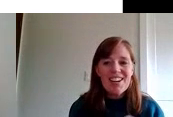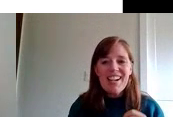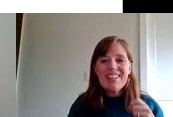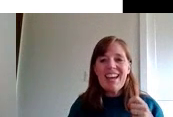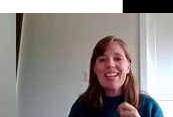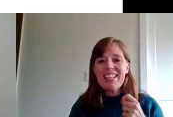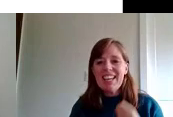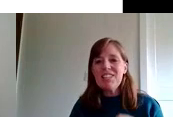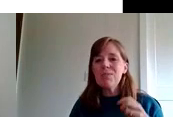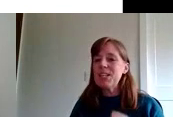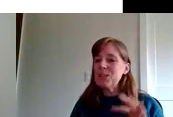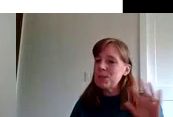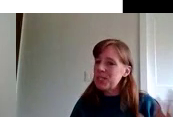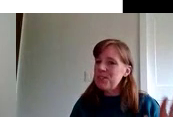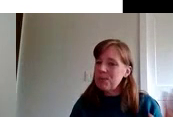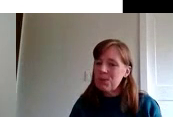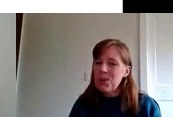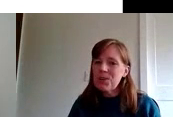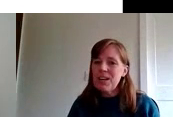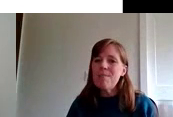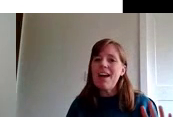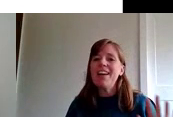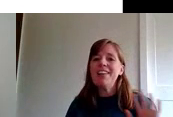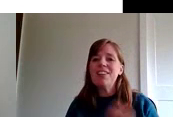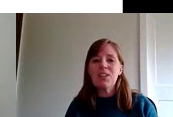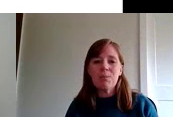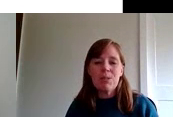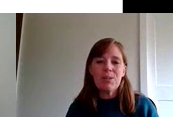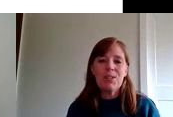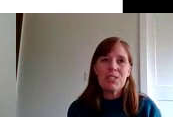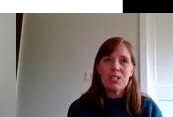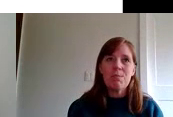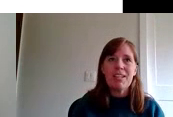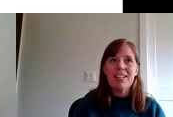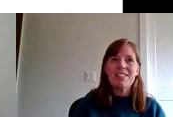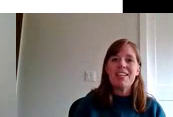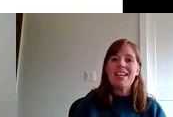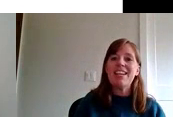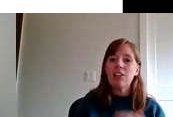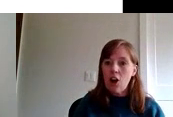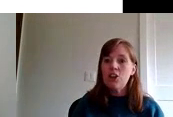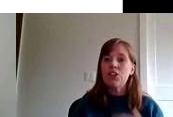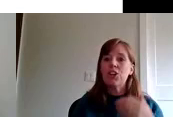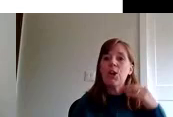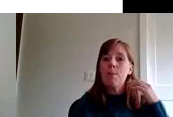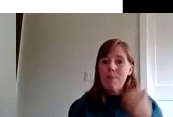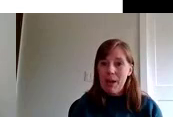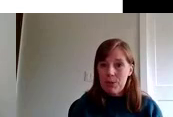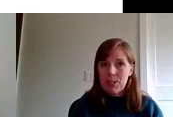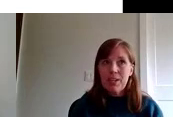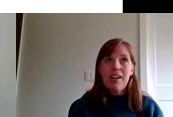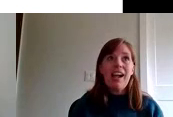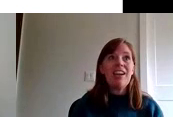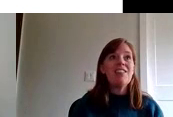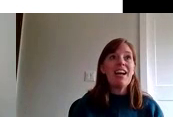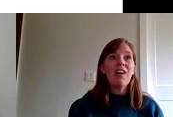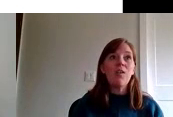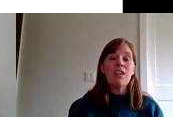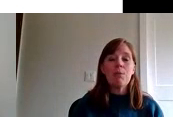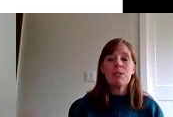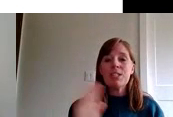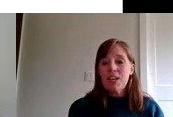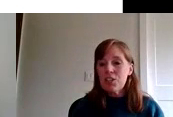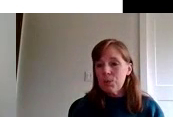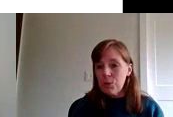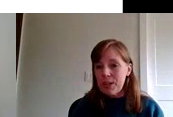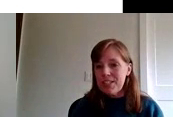I know that kids will get a specific program added onto their computer just because they need a larger mouse. And